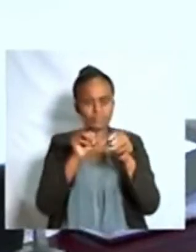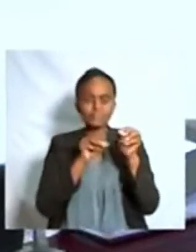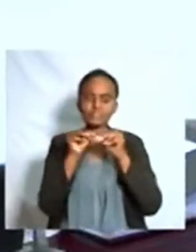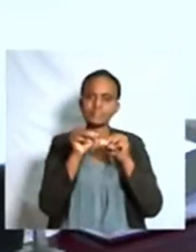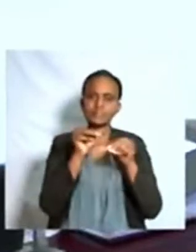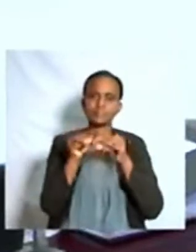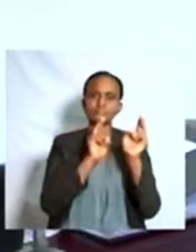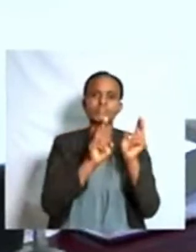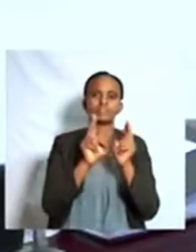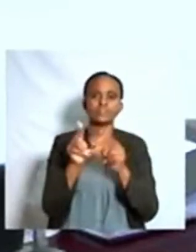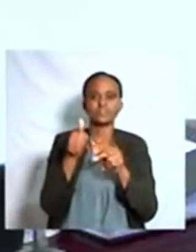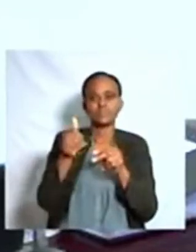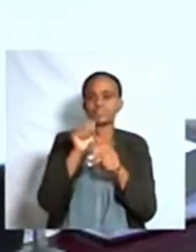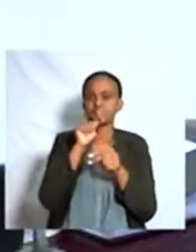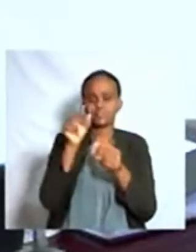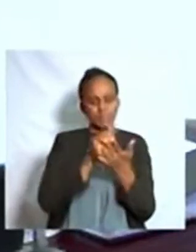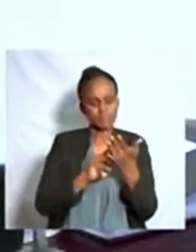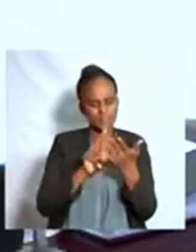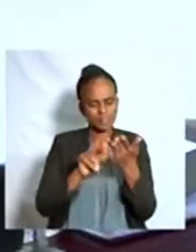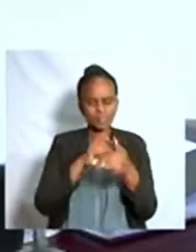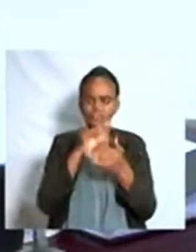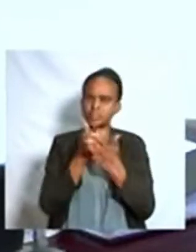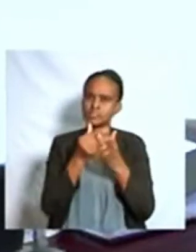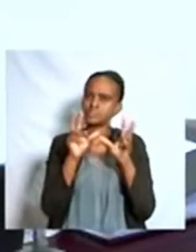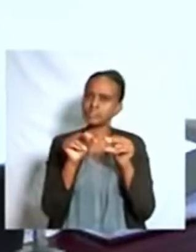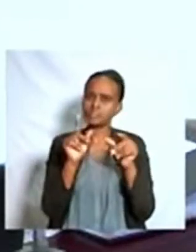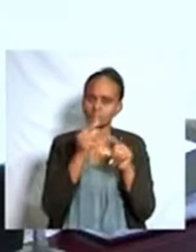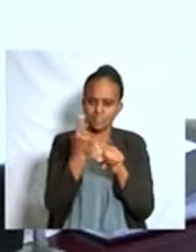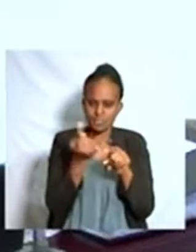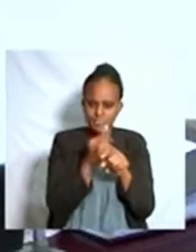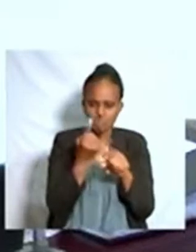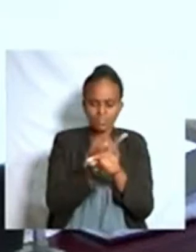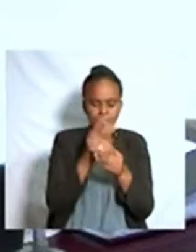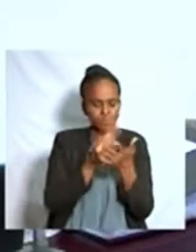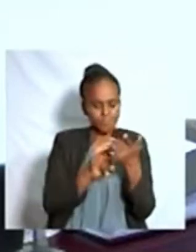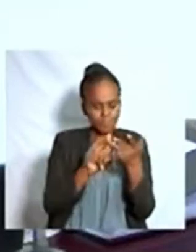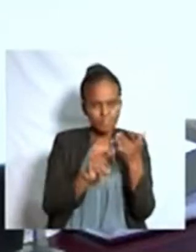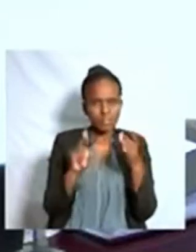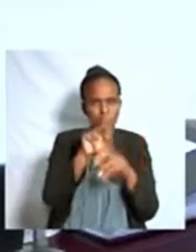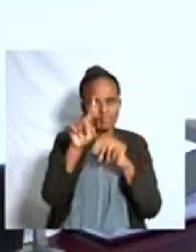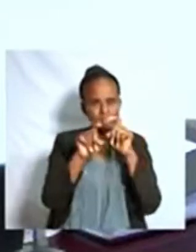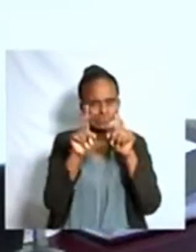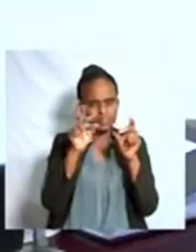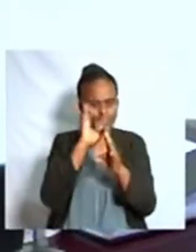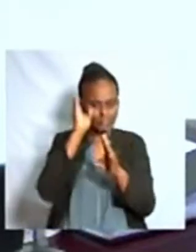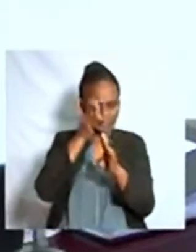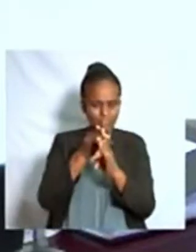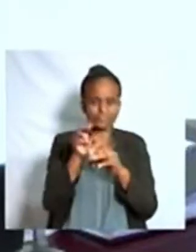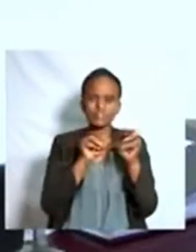response. So you don't read everything there, you just read the query and then you go to the management response.